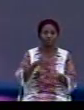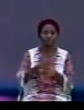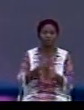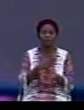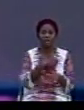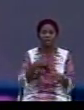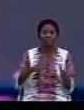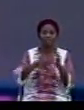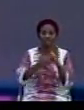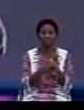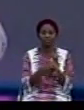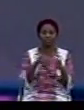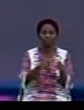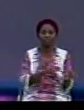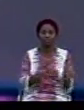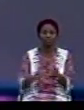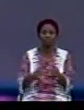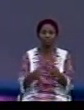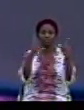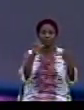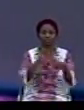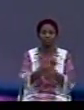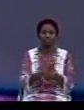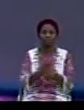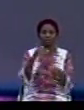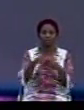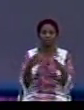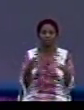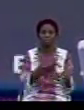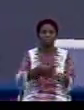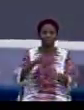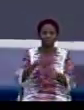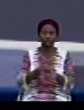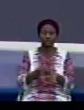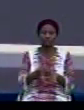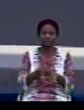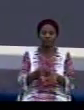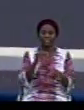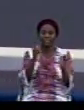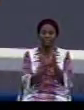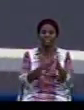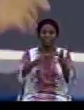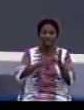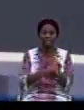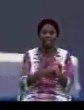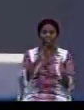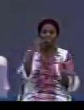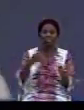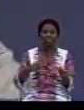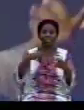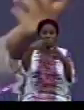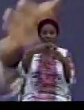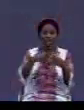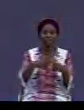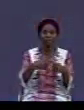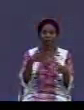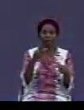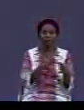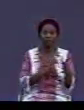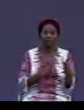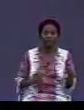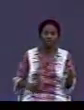do exploits in the kingdom. That key is the name of the